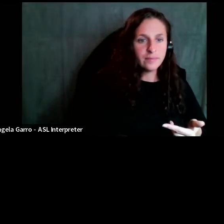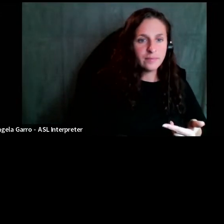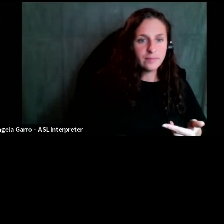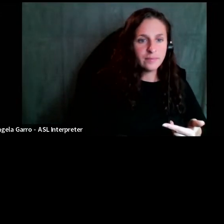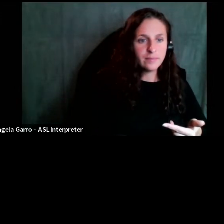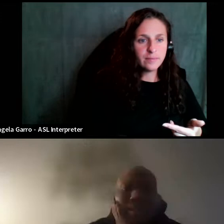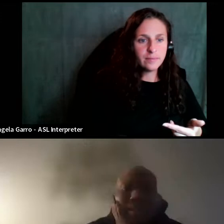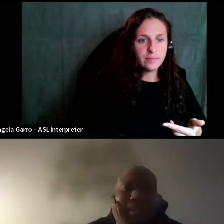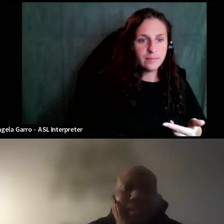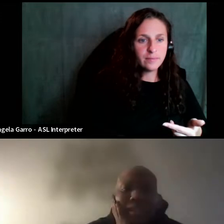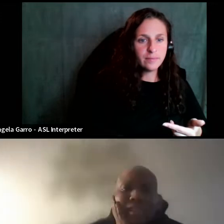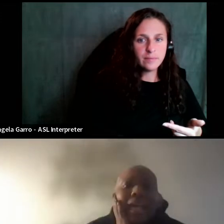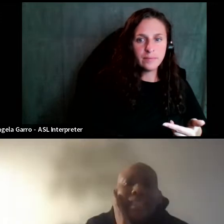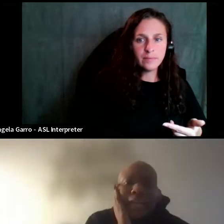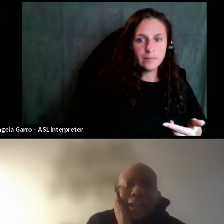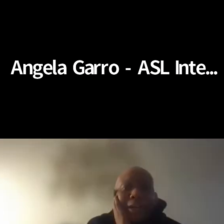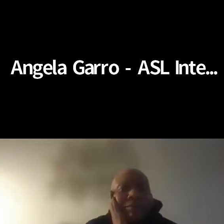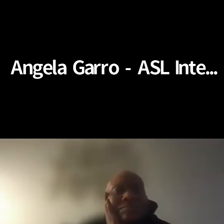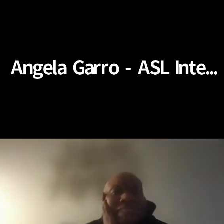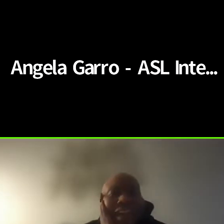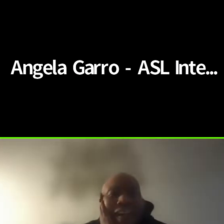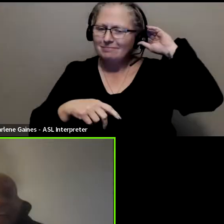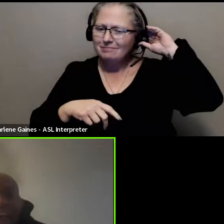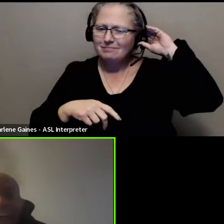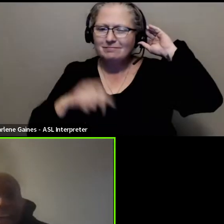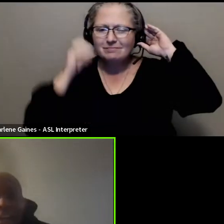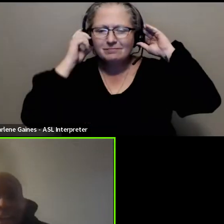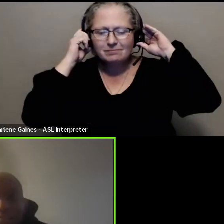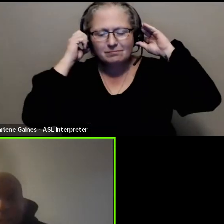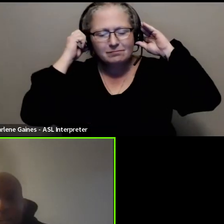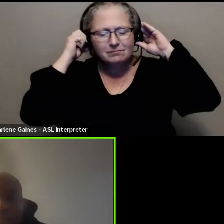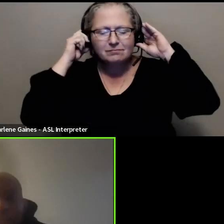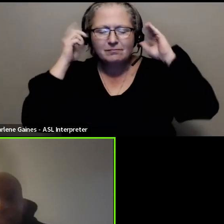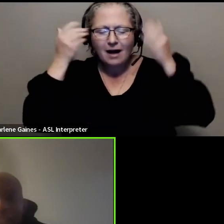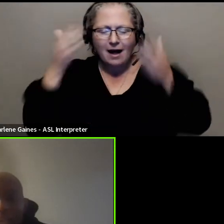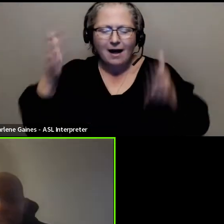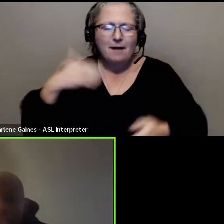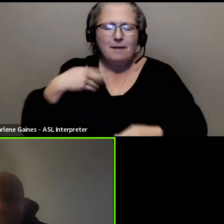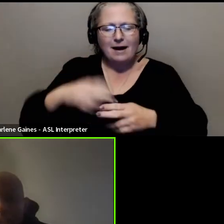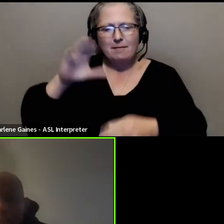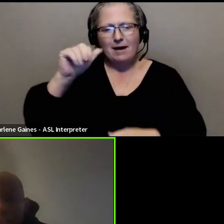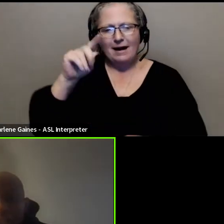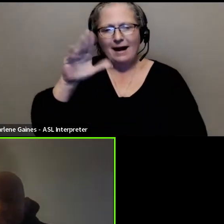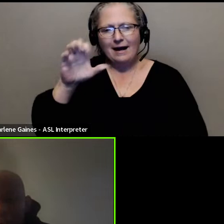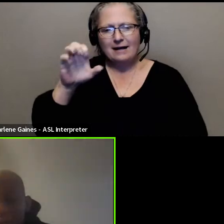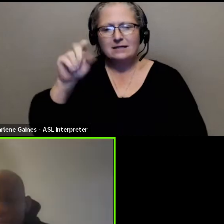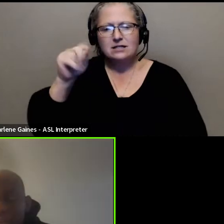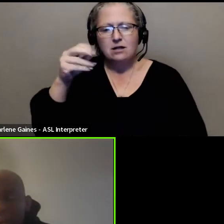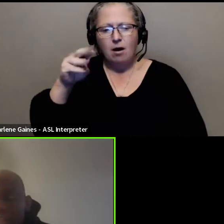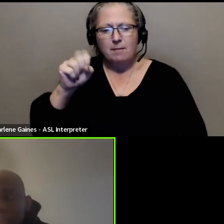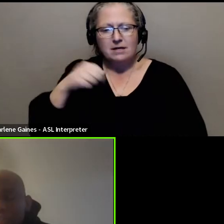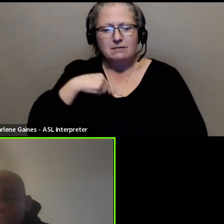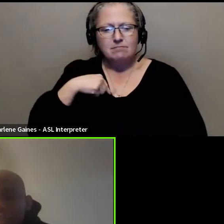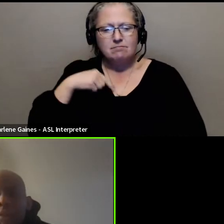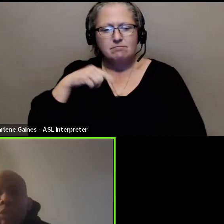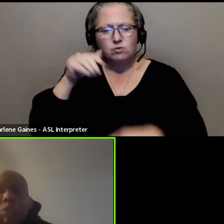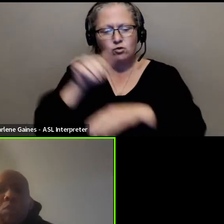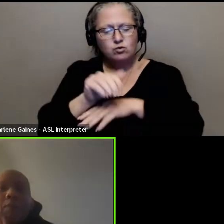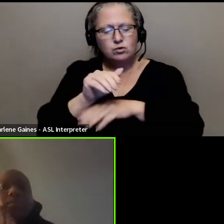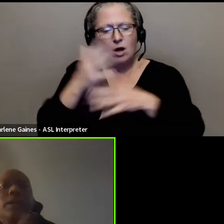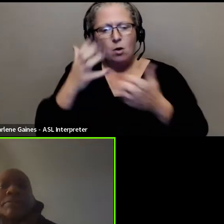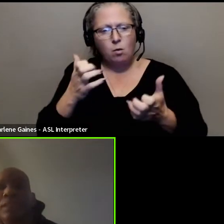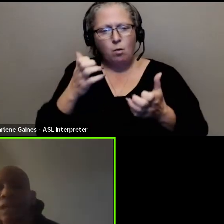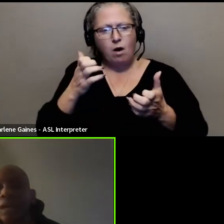Candace, can you hear us? Oh, there you go. Hi, my name is Candace Thomas, and I just tonight want